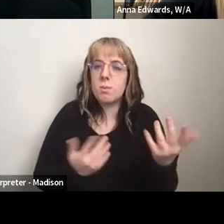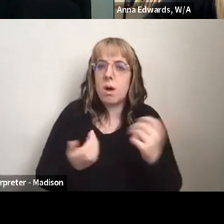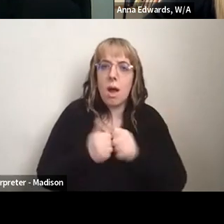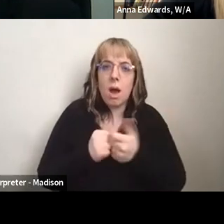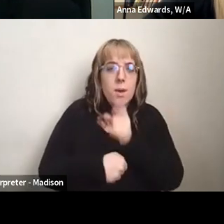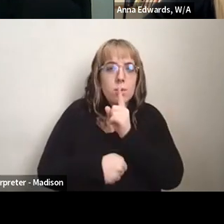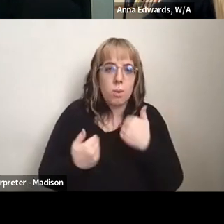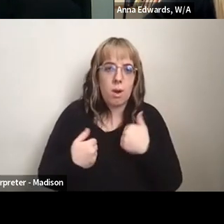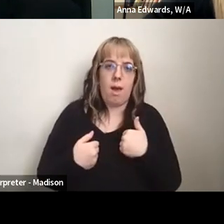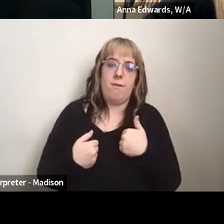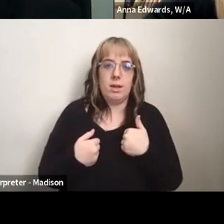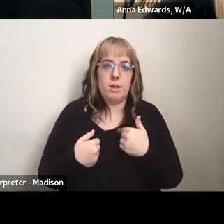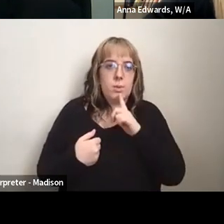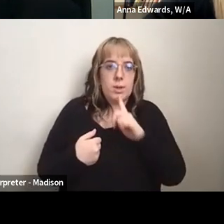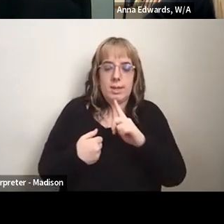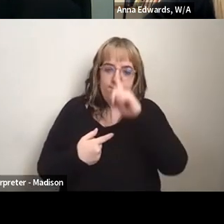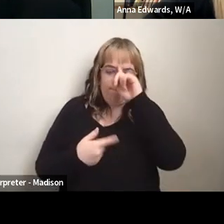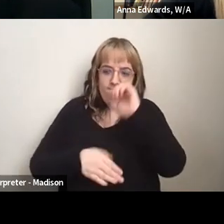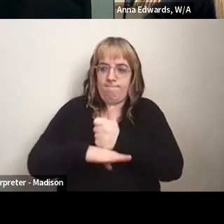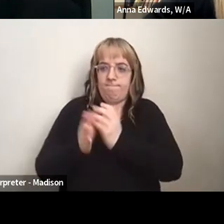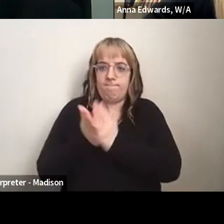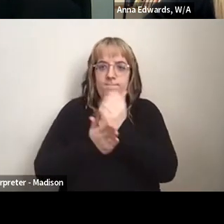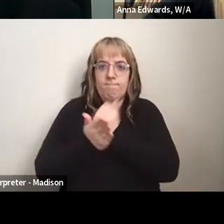the fidelity of implementation that you want to see?